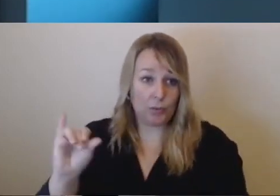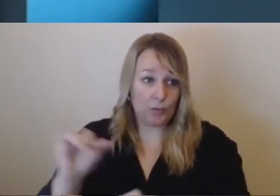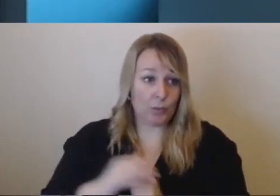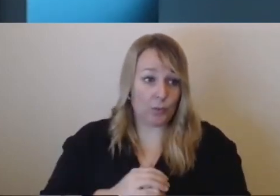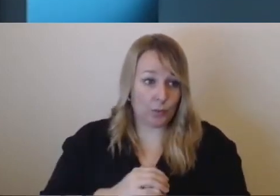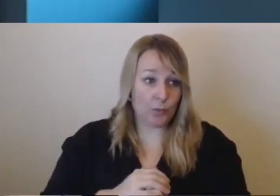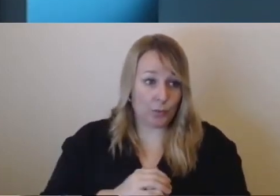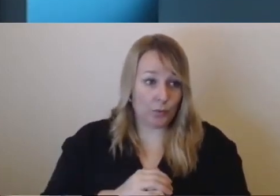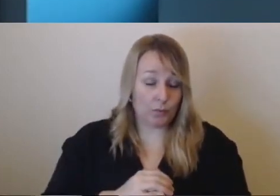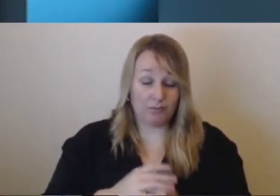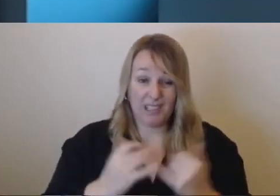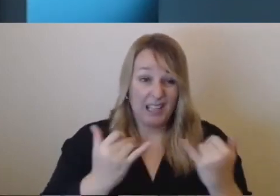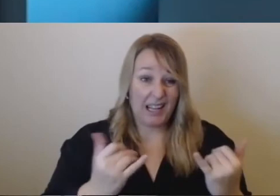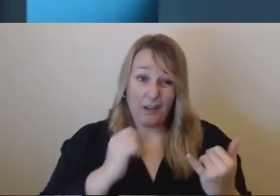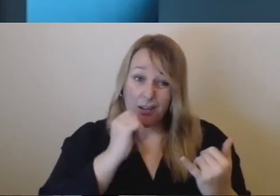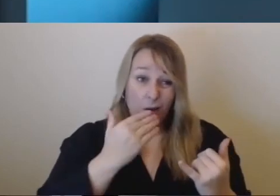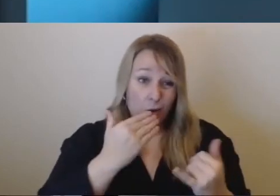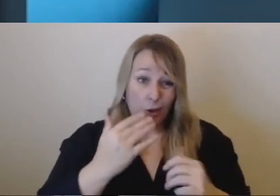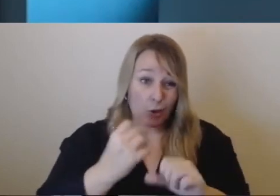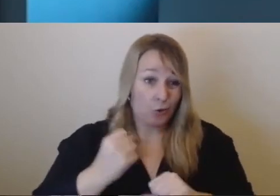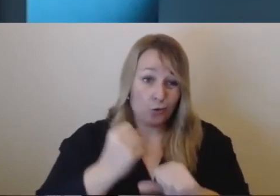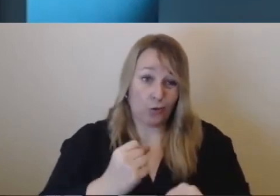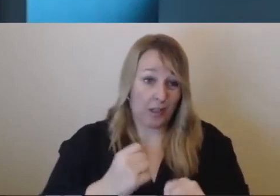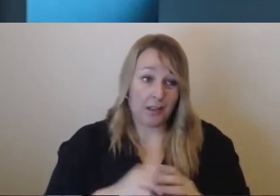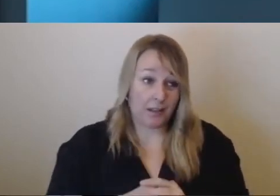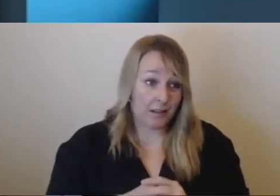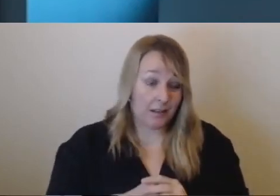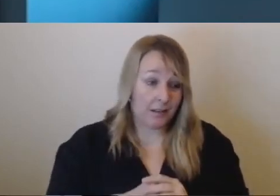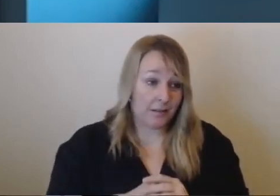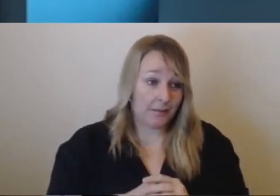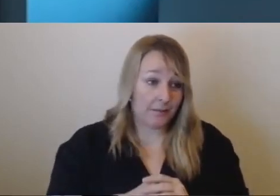great strength, or at least that we don't have enough